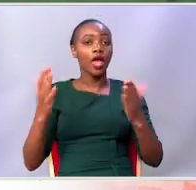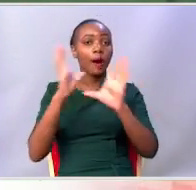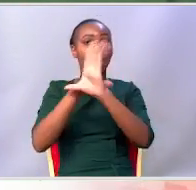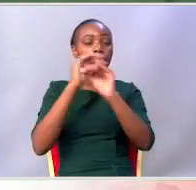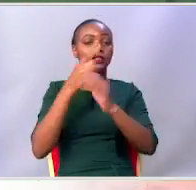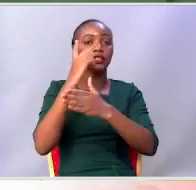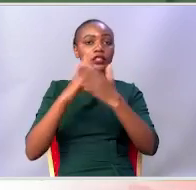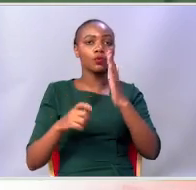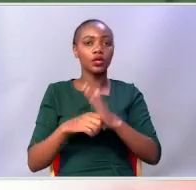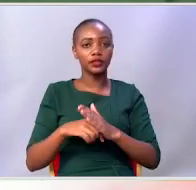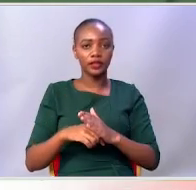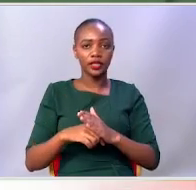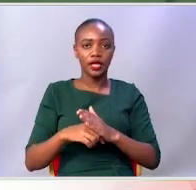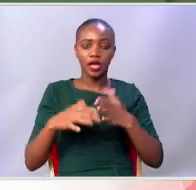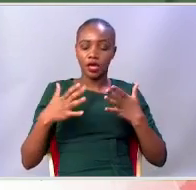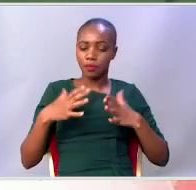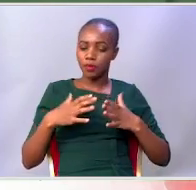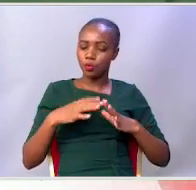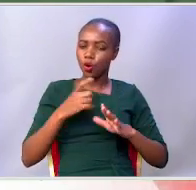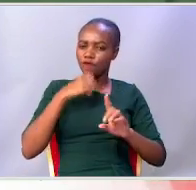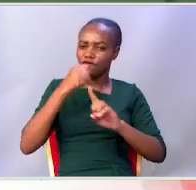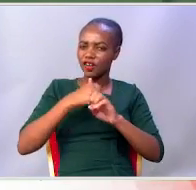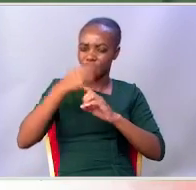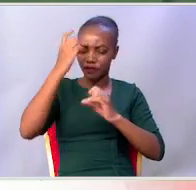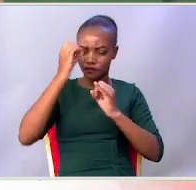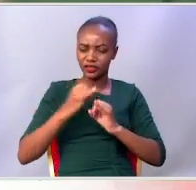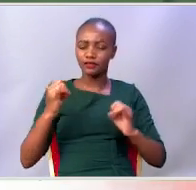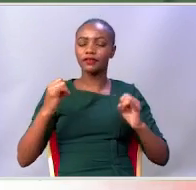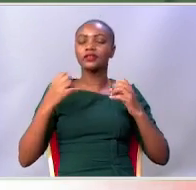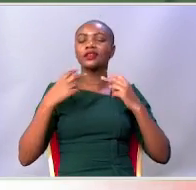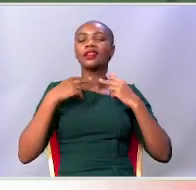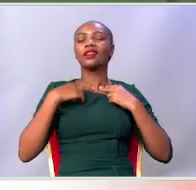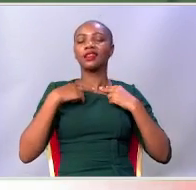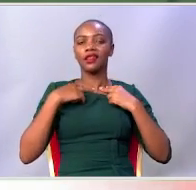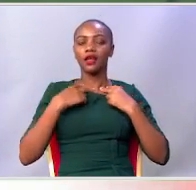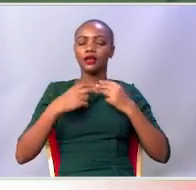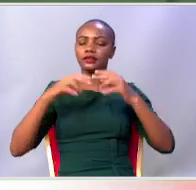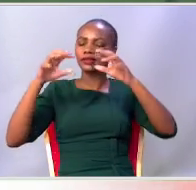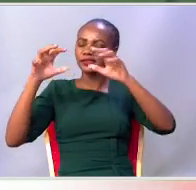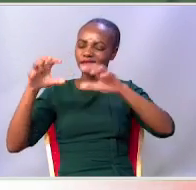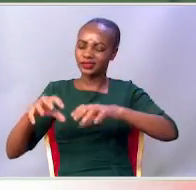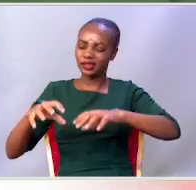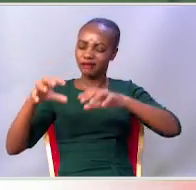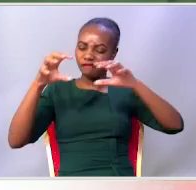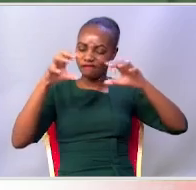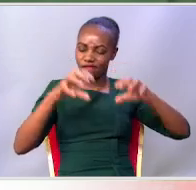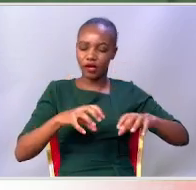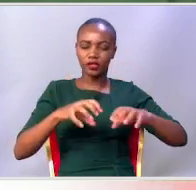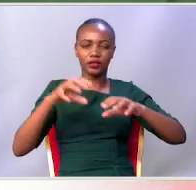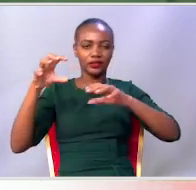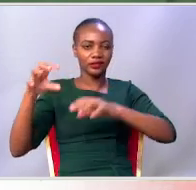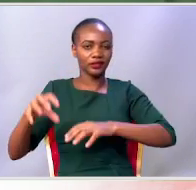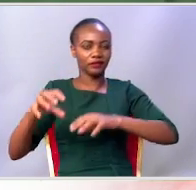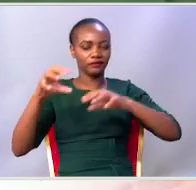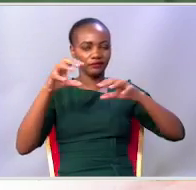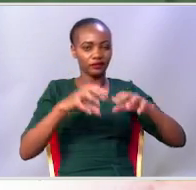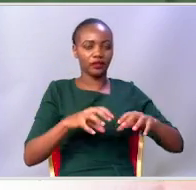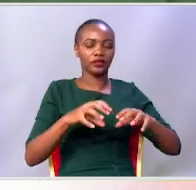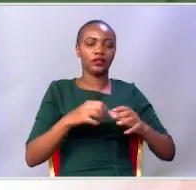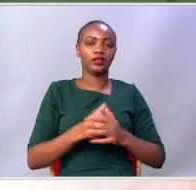freedom fighters were tortured, like they were tortured in Hitler's Auschwitz